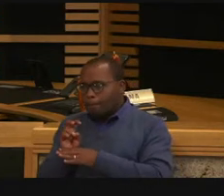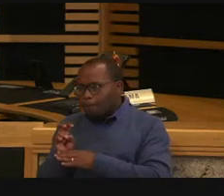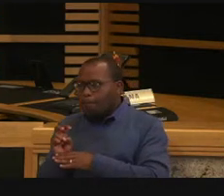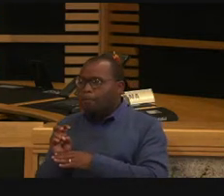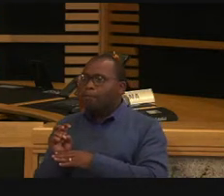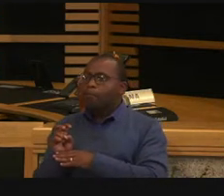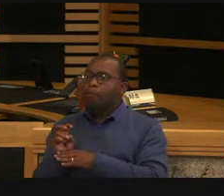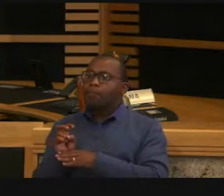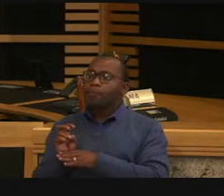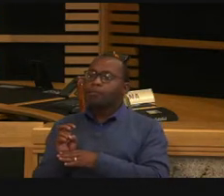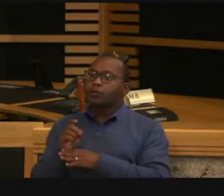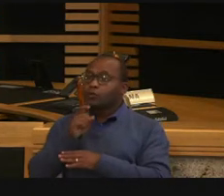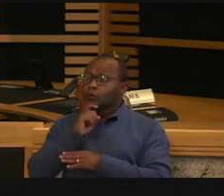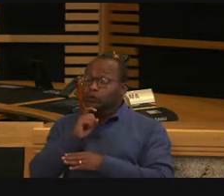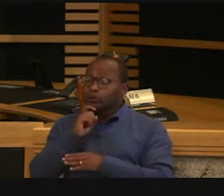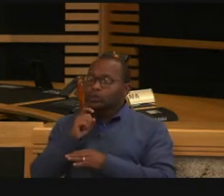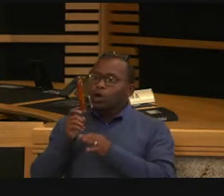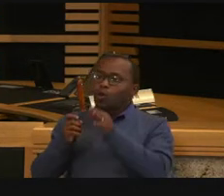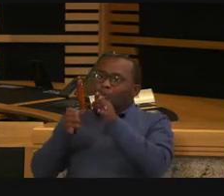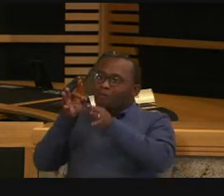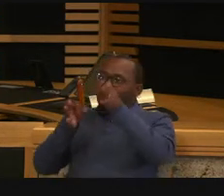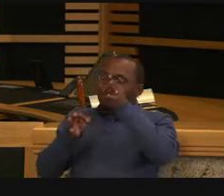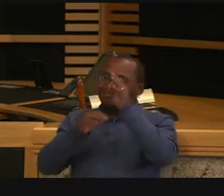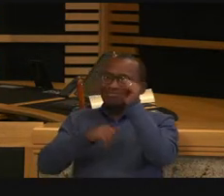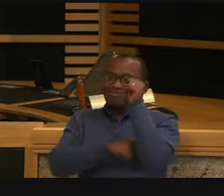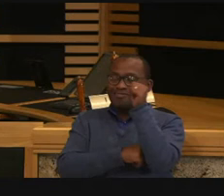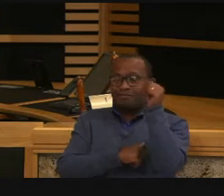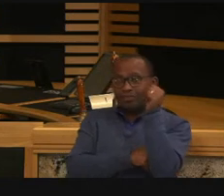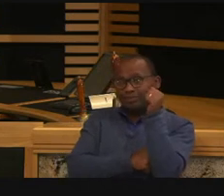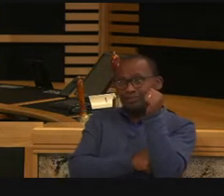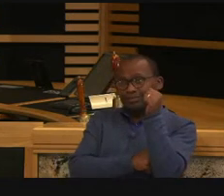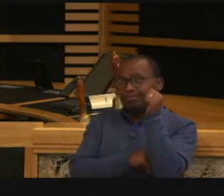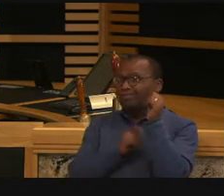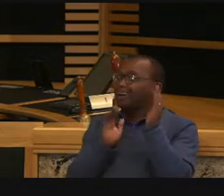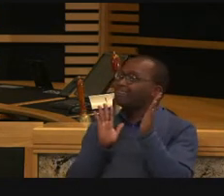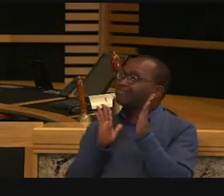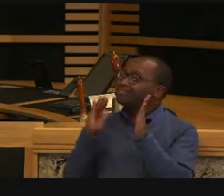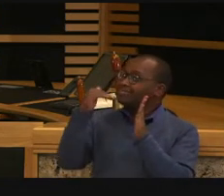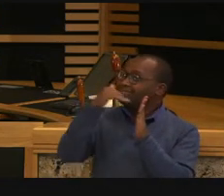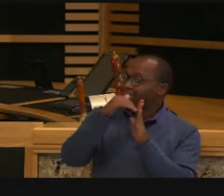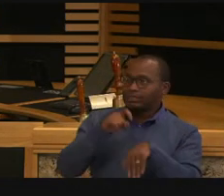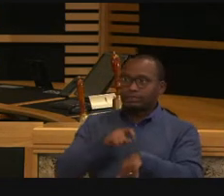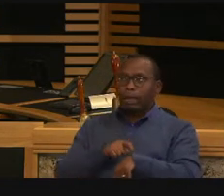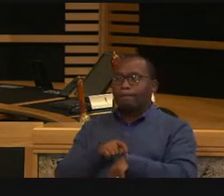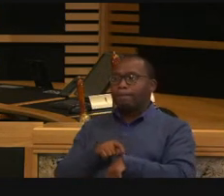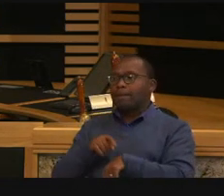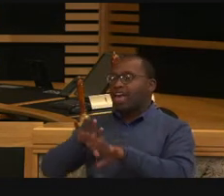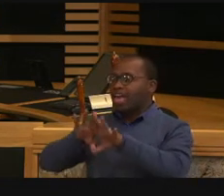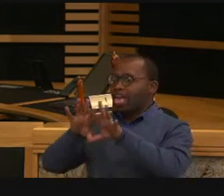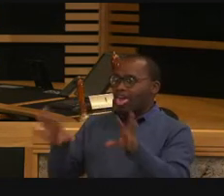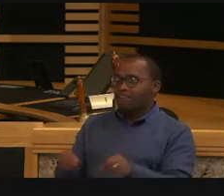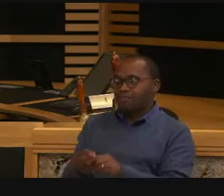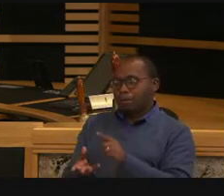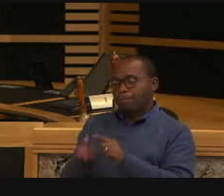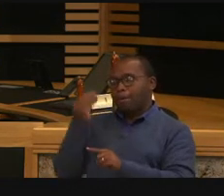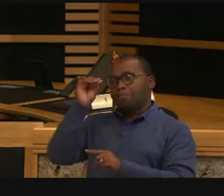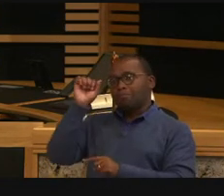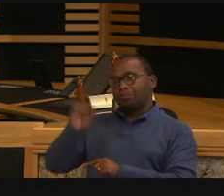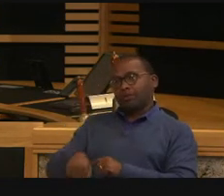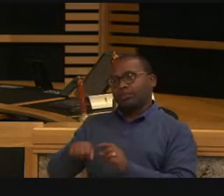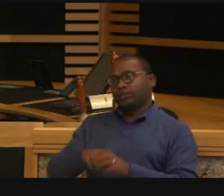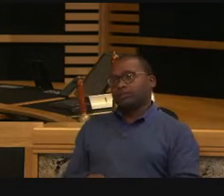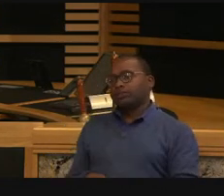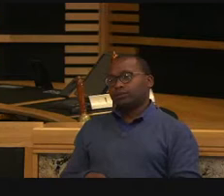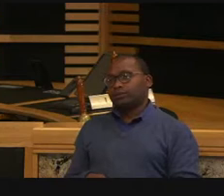office until the positive outcomes are registered. Malunga Bekekileyo, our department is faced